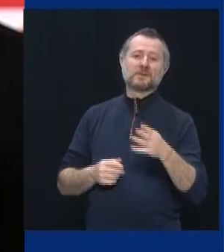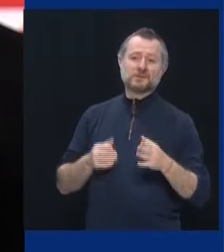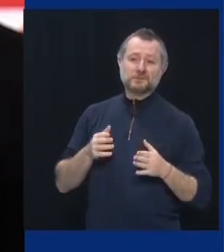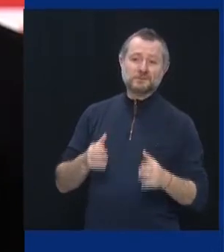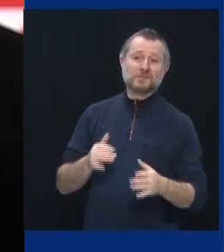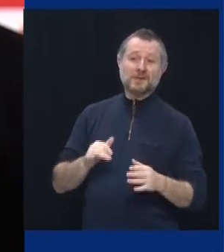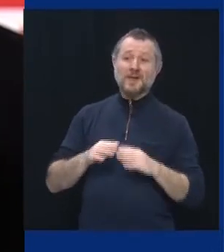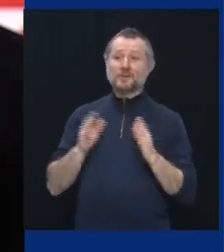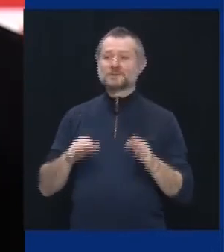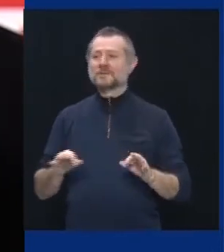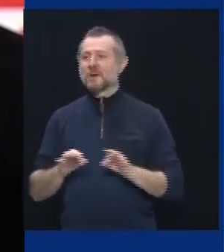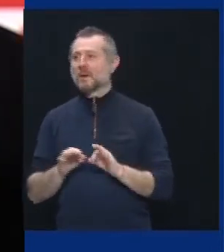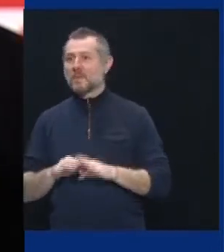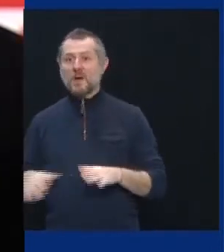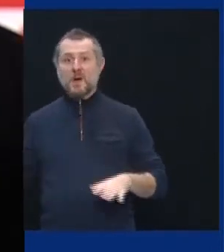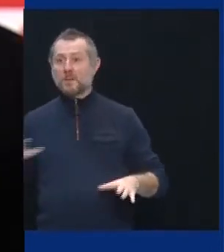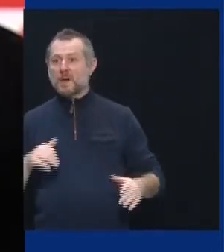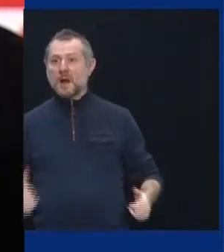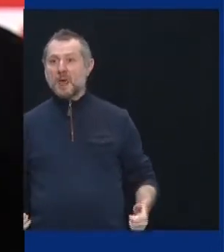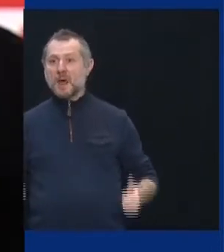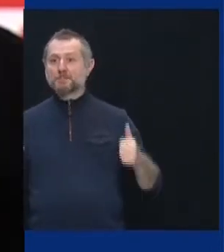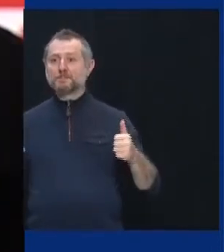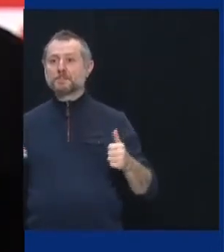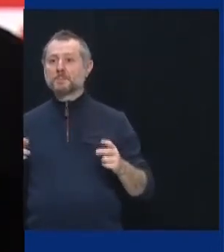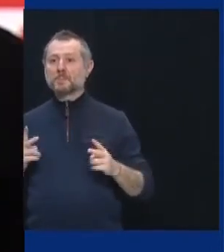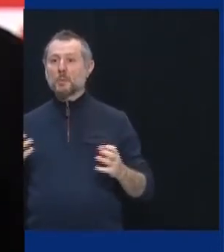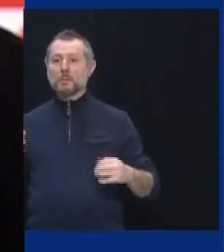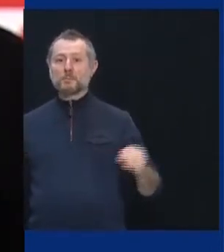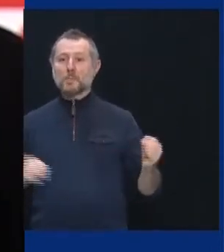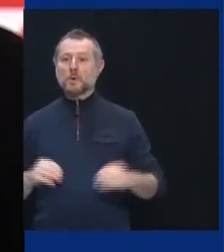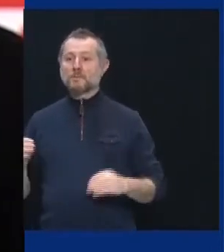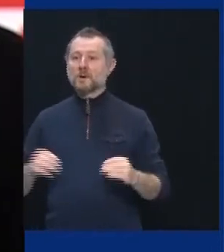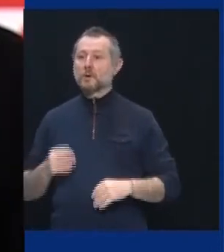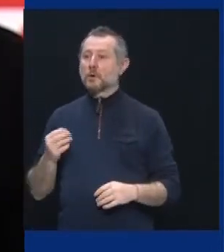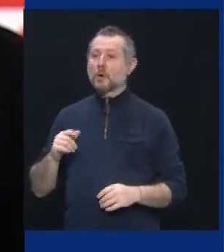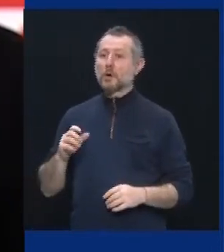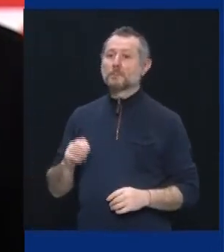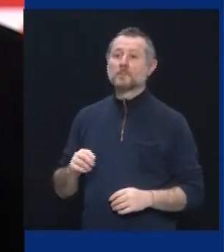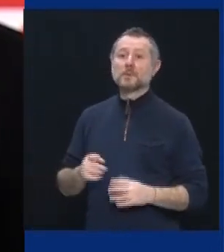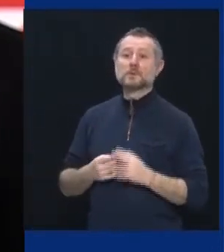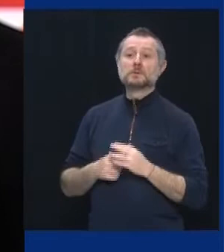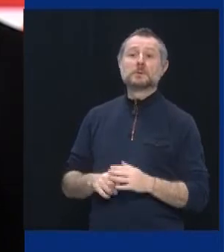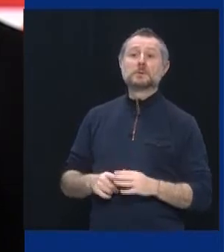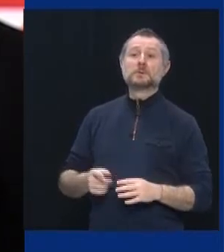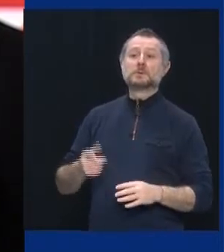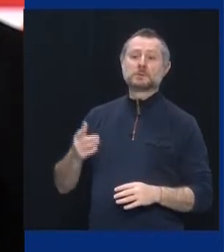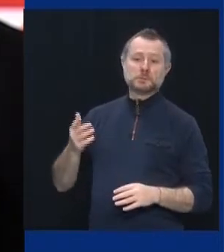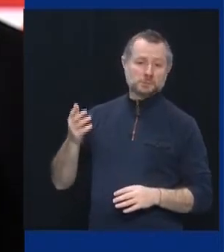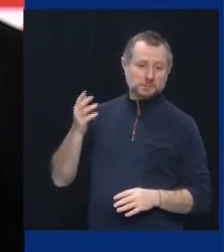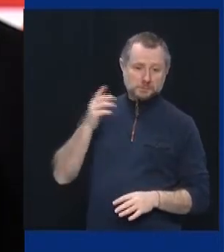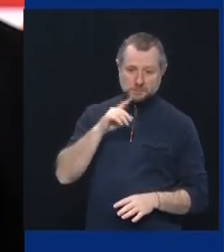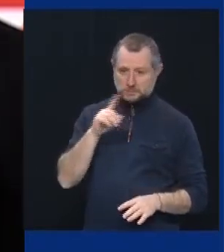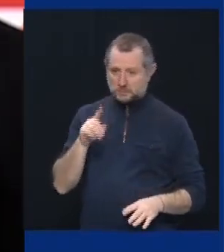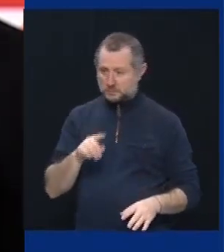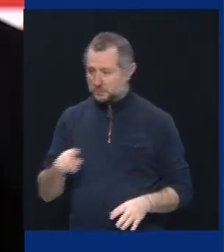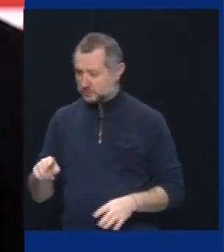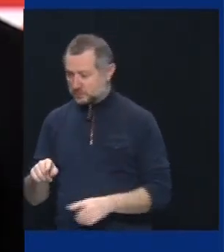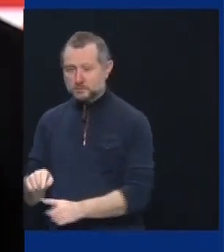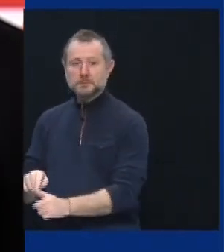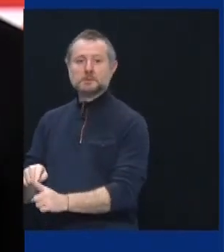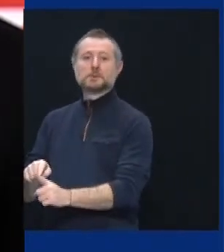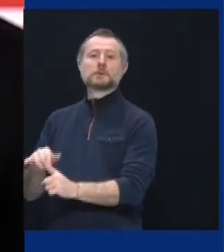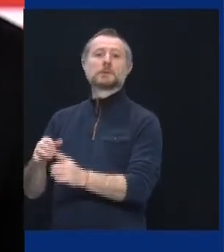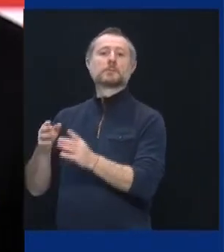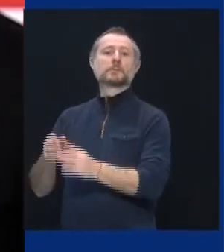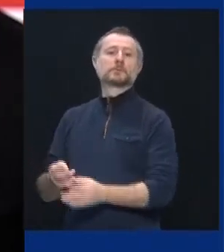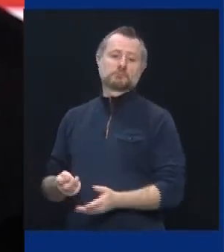going up, people wanting to live in Harlem. That all starts because of one person's courage